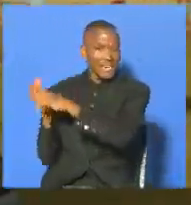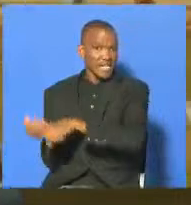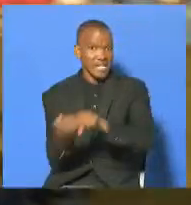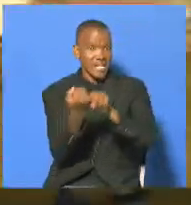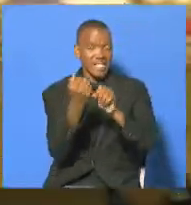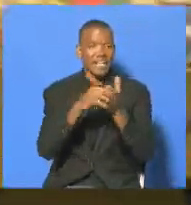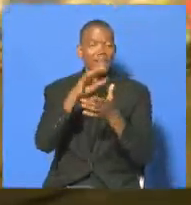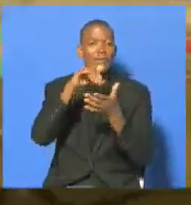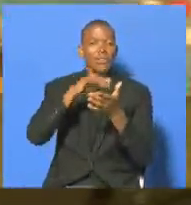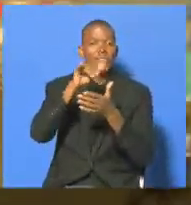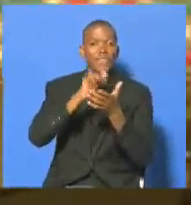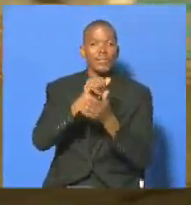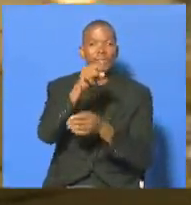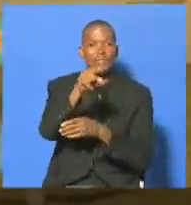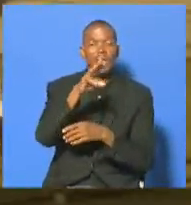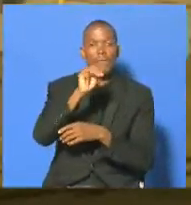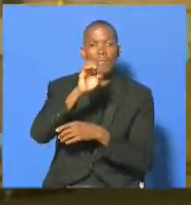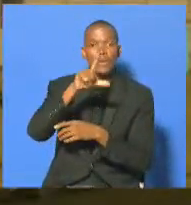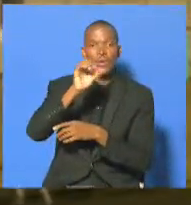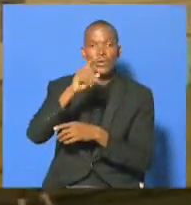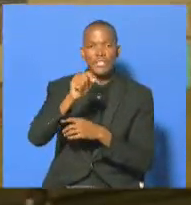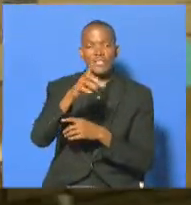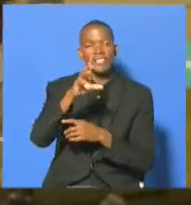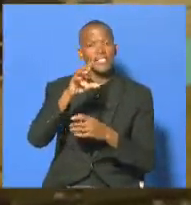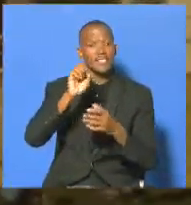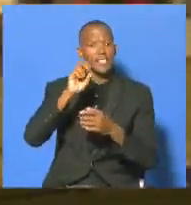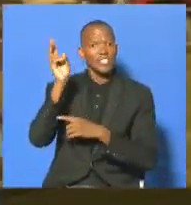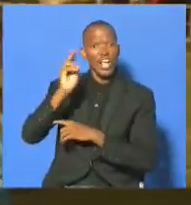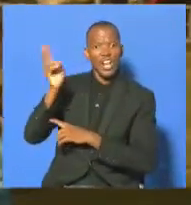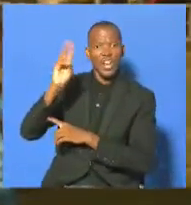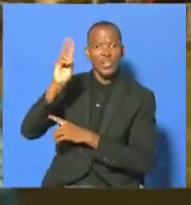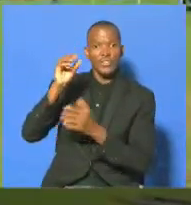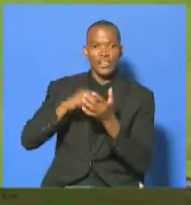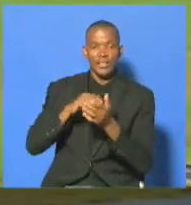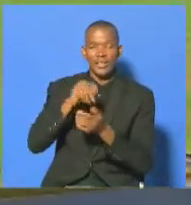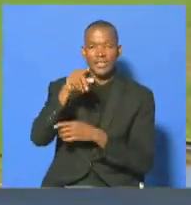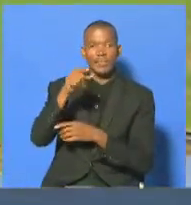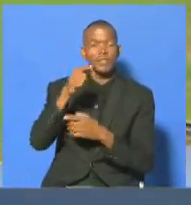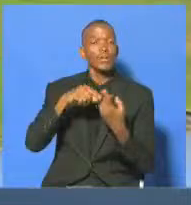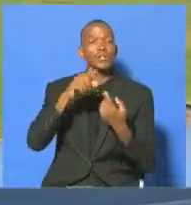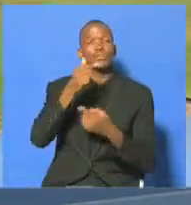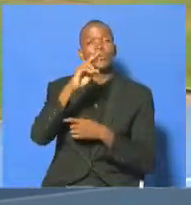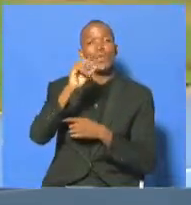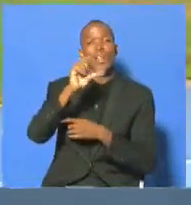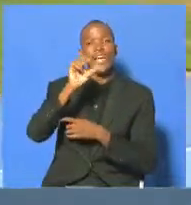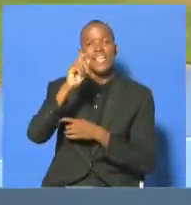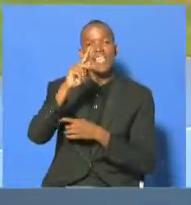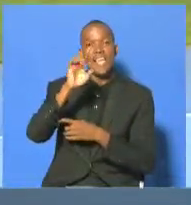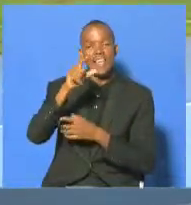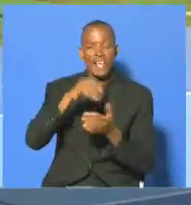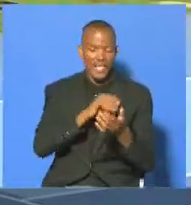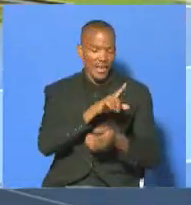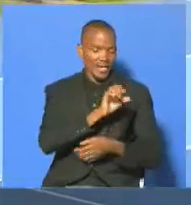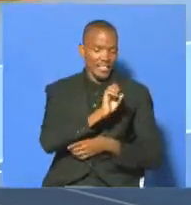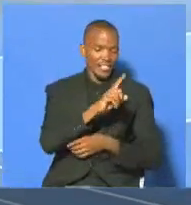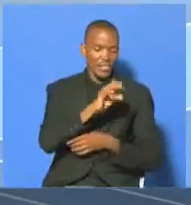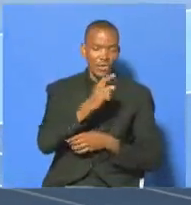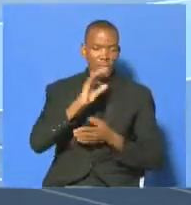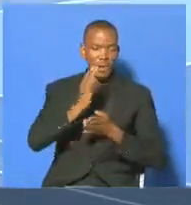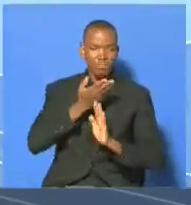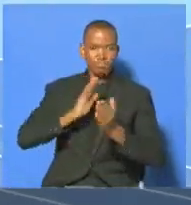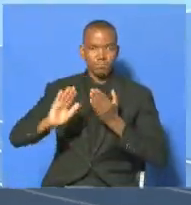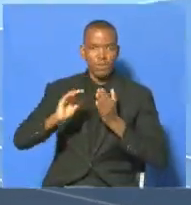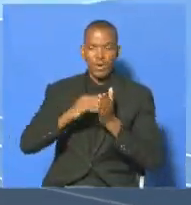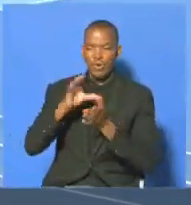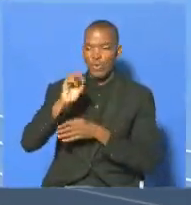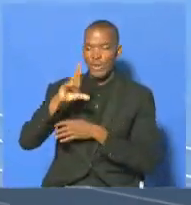Year award will be contested by Mamelodi Sundowns and Mayor's Wing Forward, Refilwe Tholakele, Lesego Masimola of Karate, and